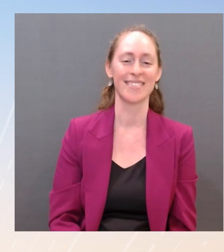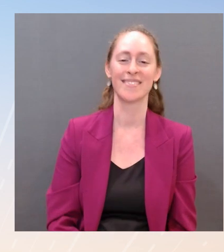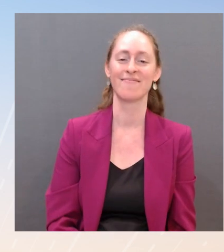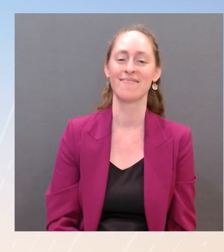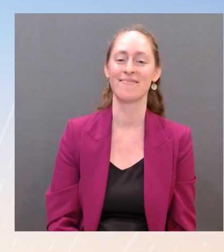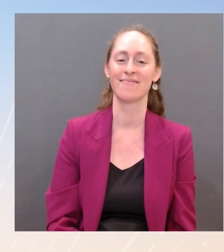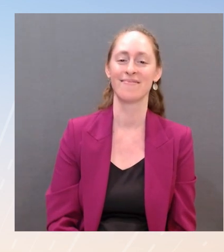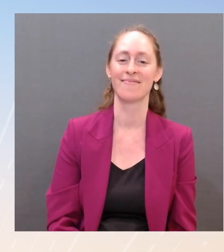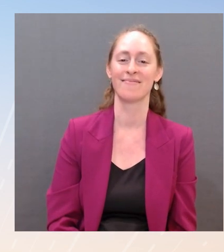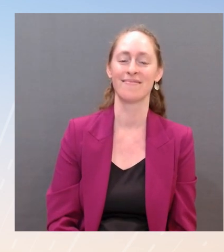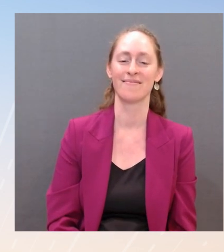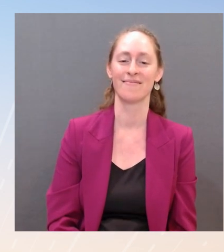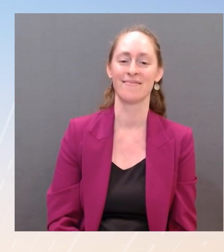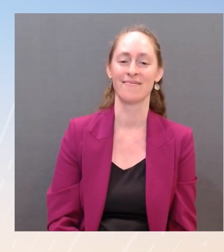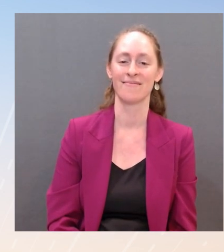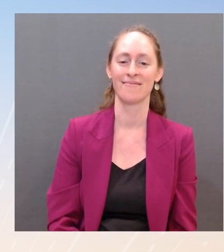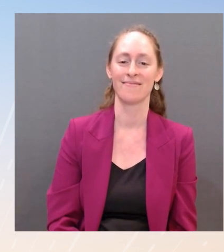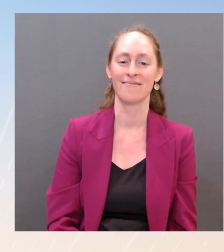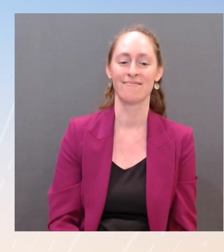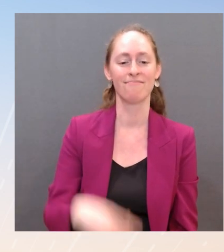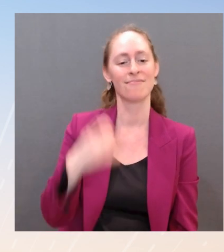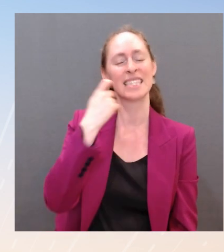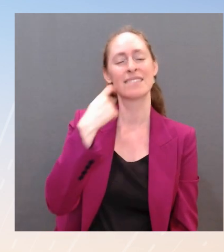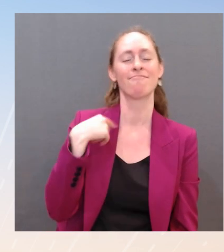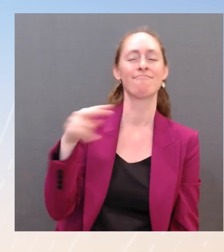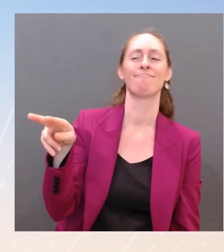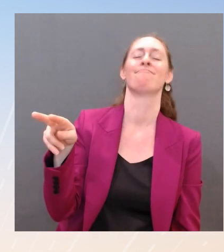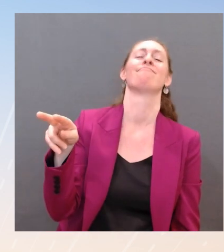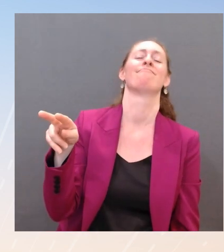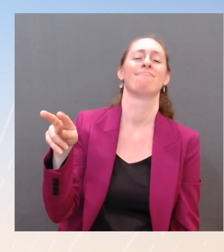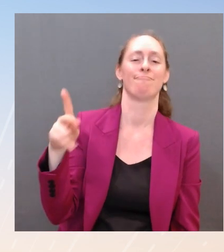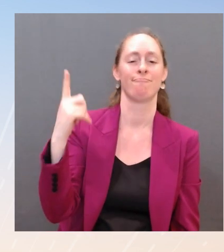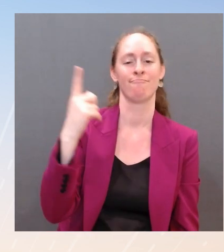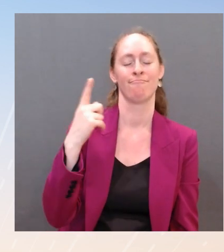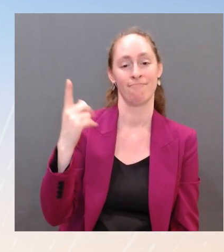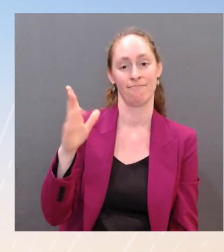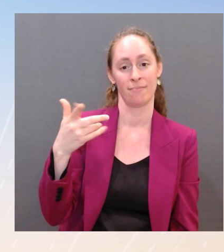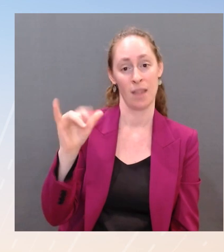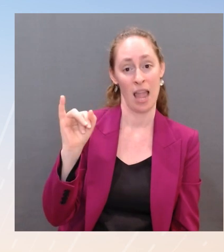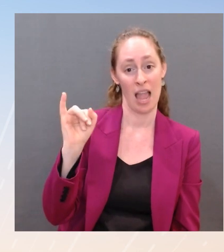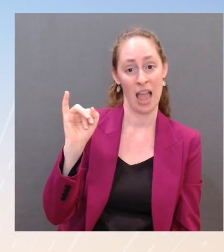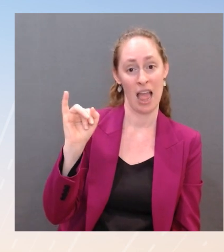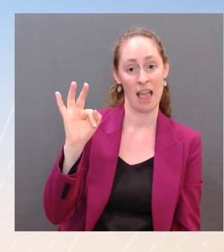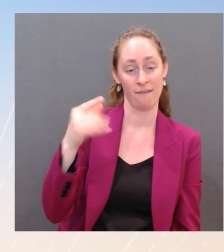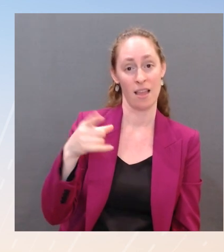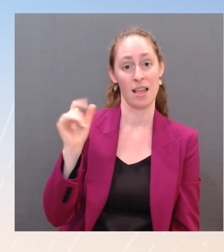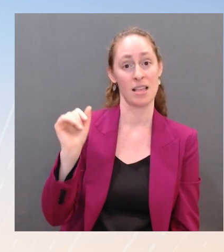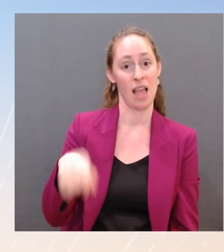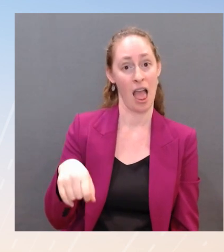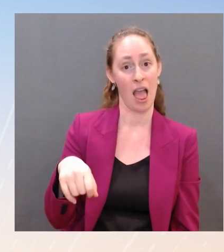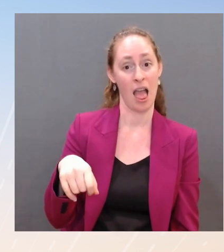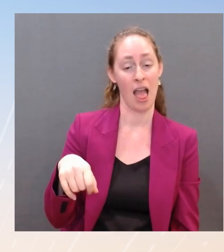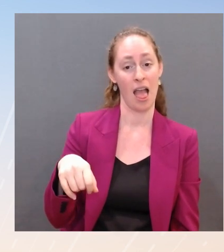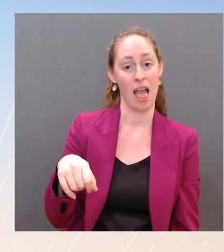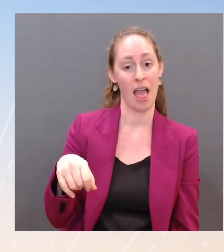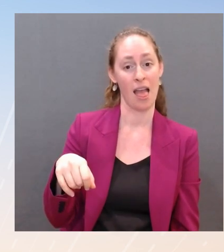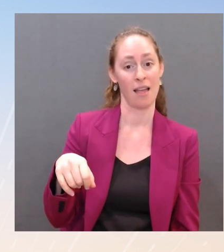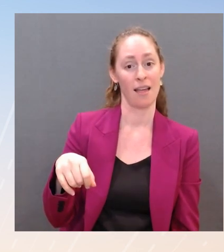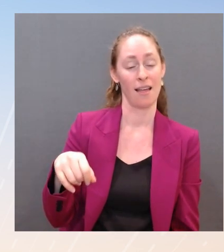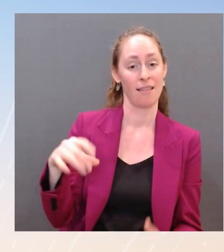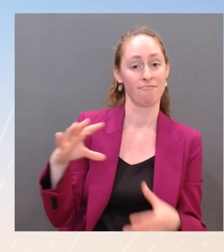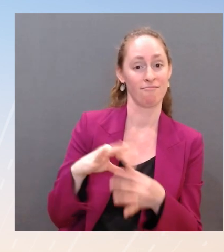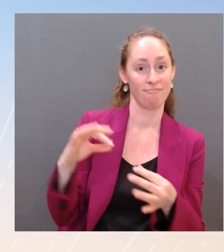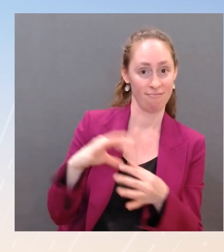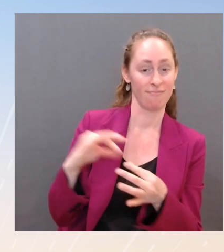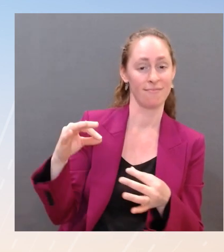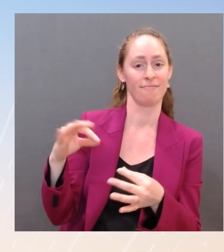which is mentionable becomes manageable. Just to throw in a little bit of my journey, I felt like once